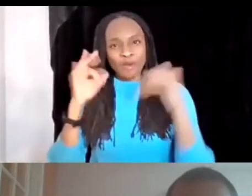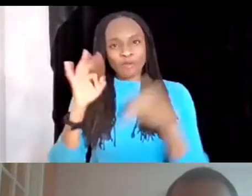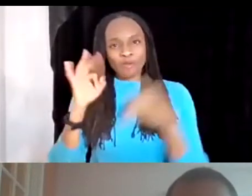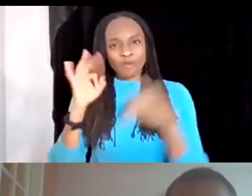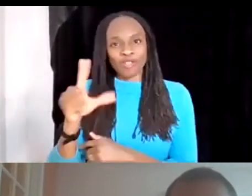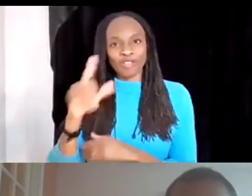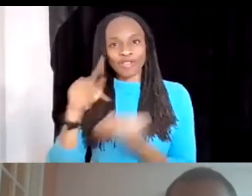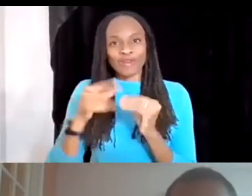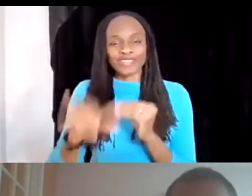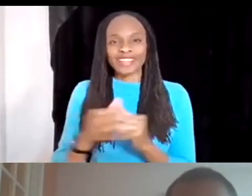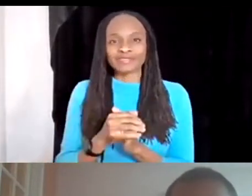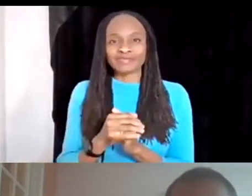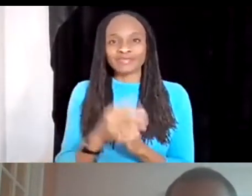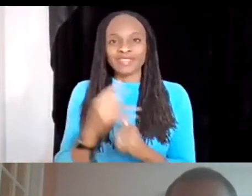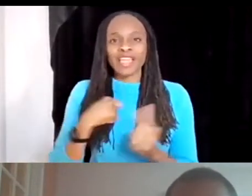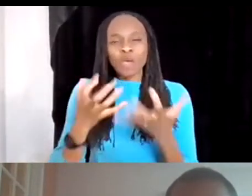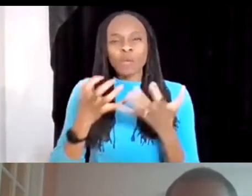of you